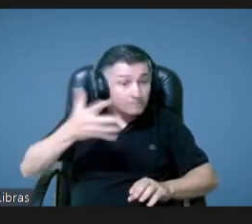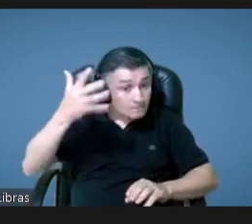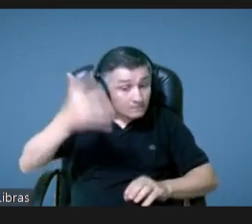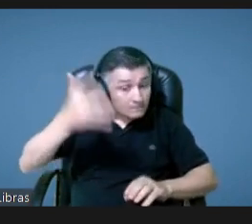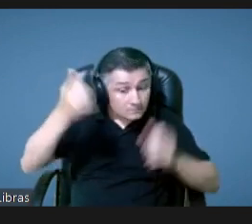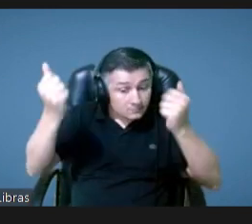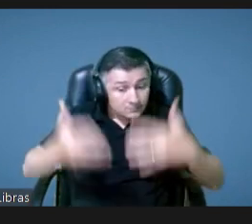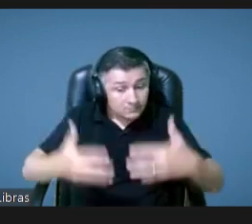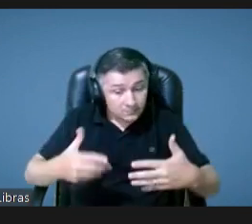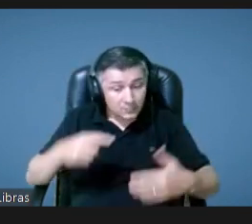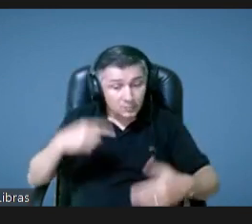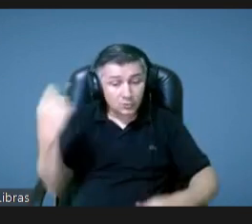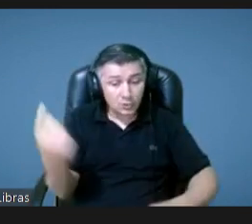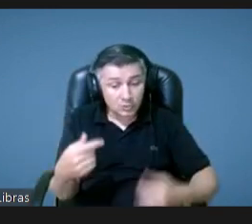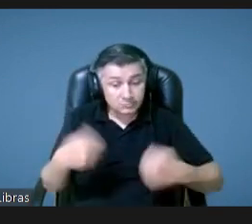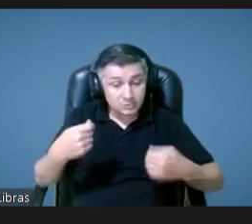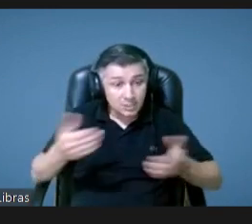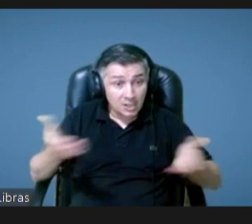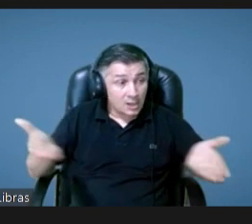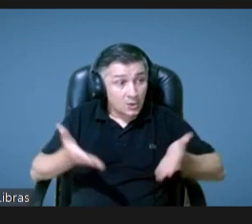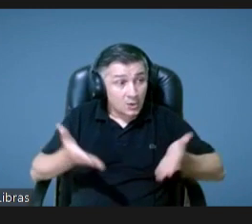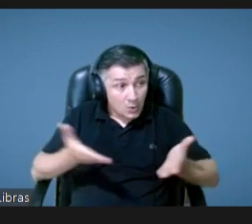And as I said in the beginning of the call,